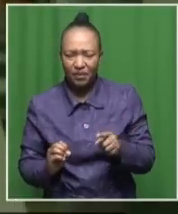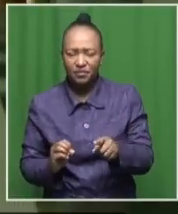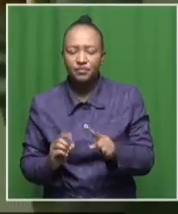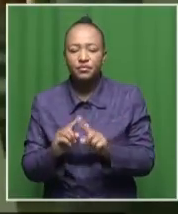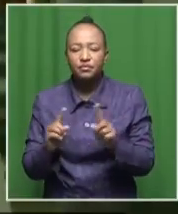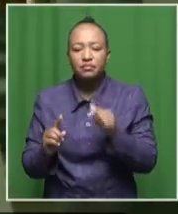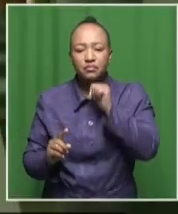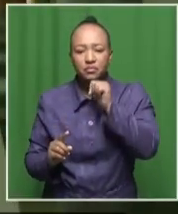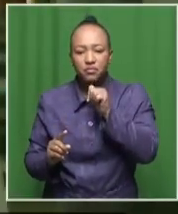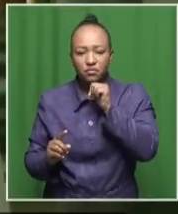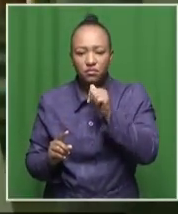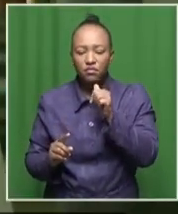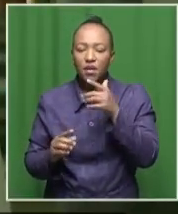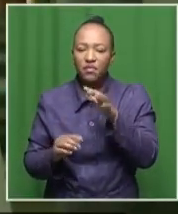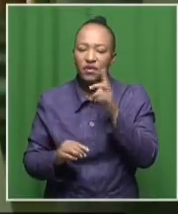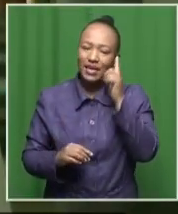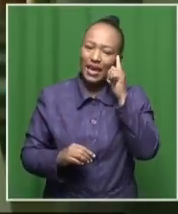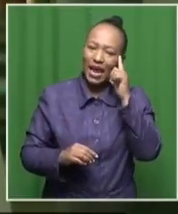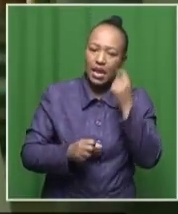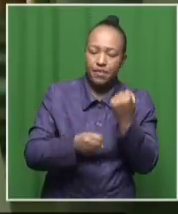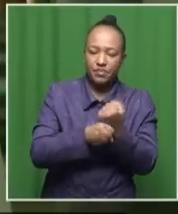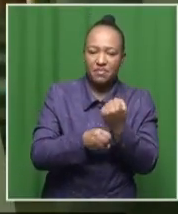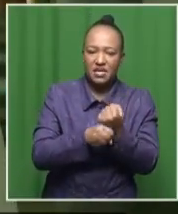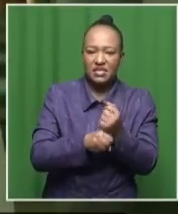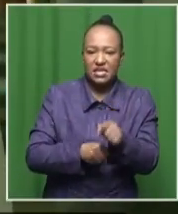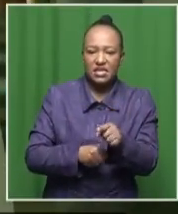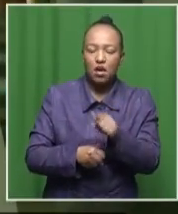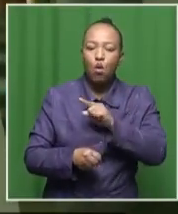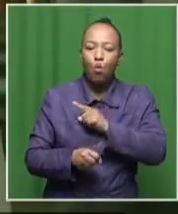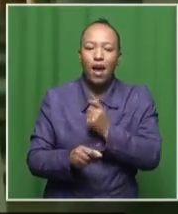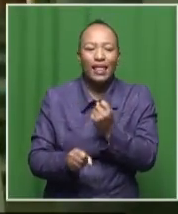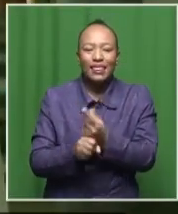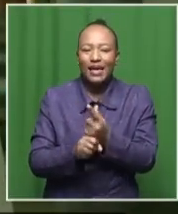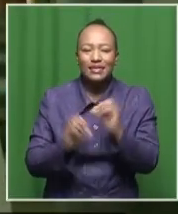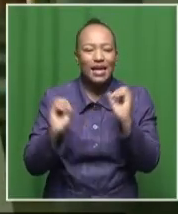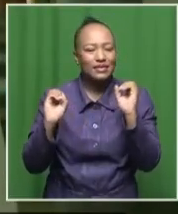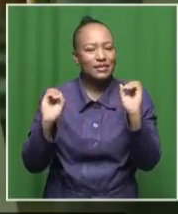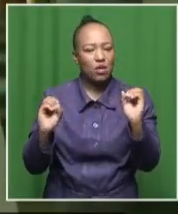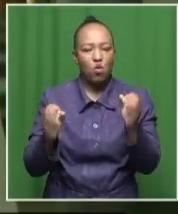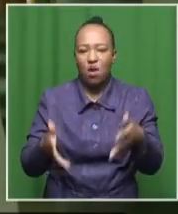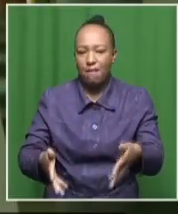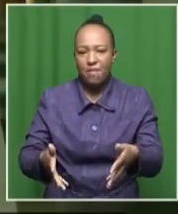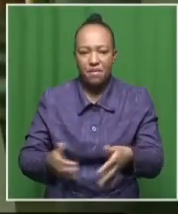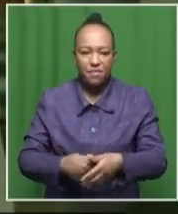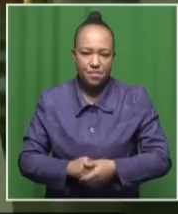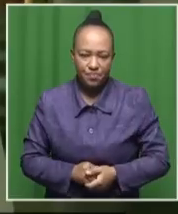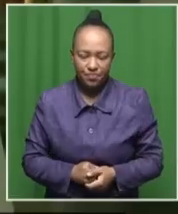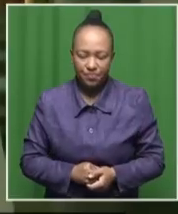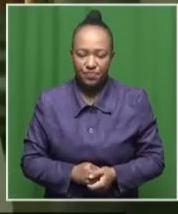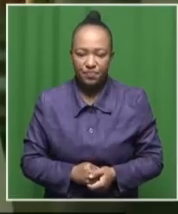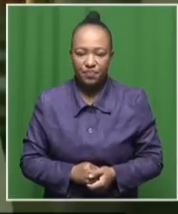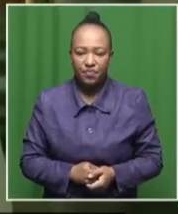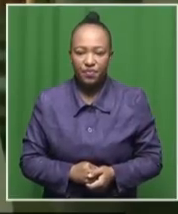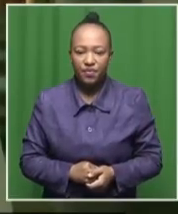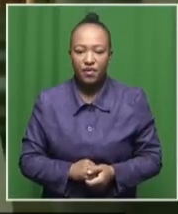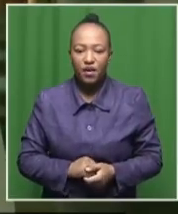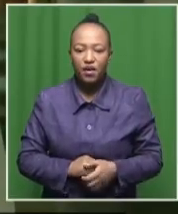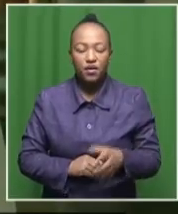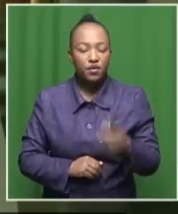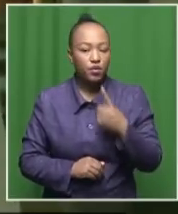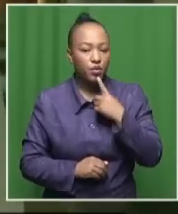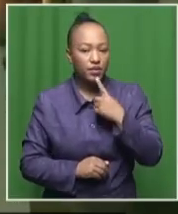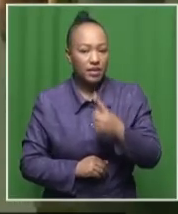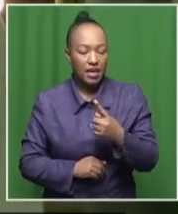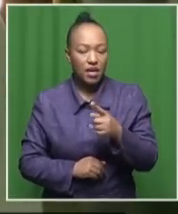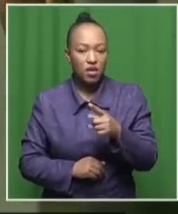about detaining the lale M7 because of no taxi as ziko up. So you said you had